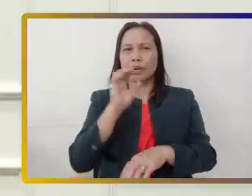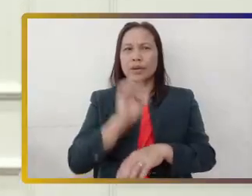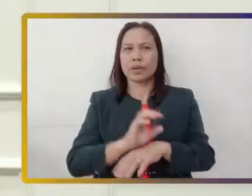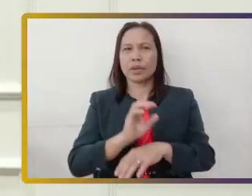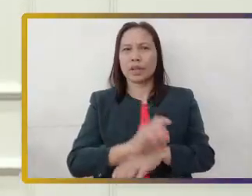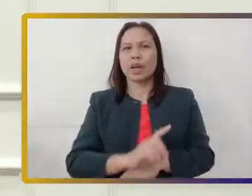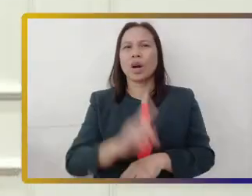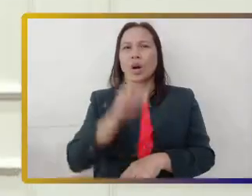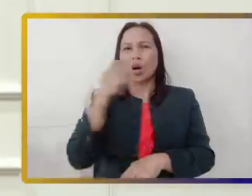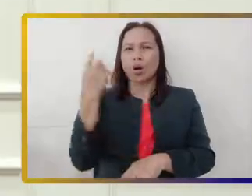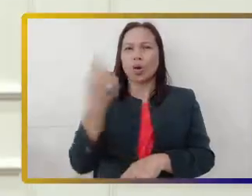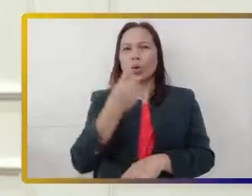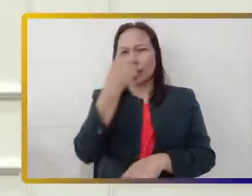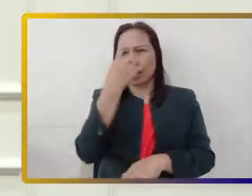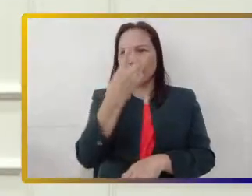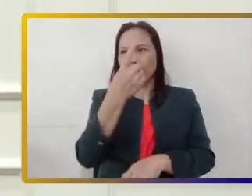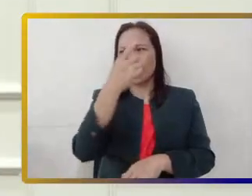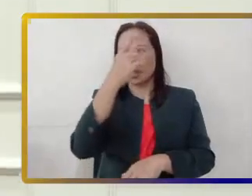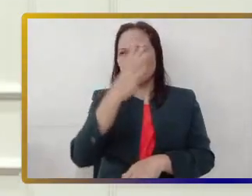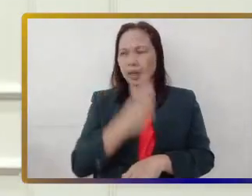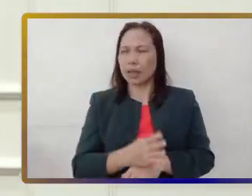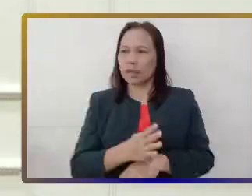P you